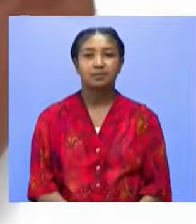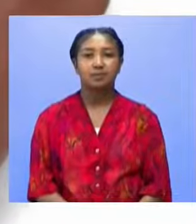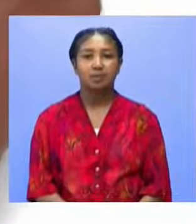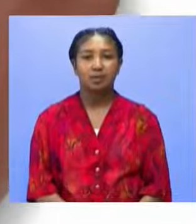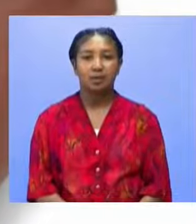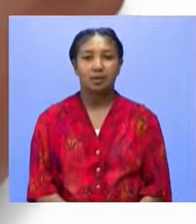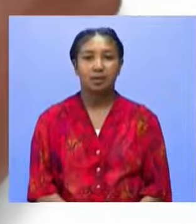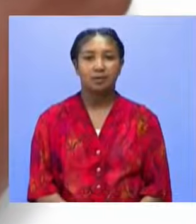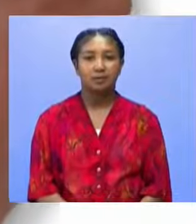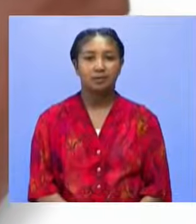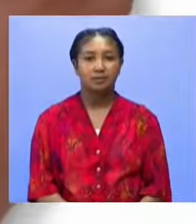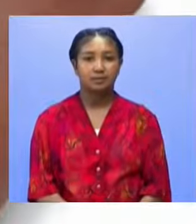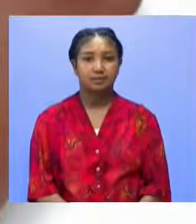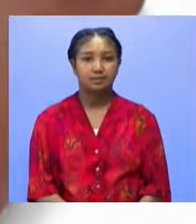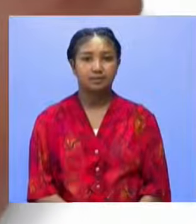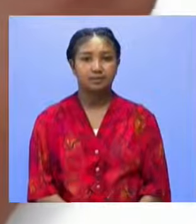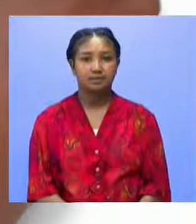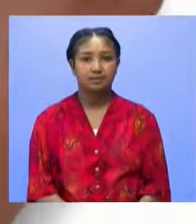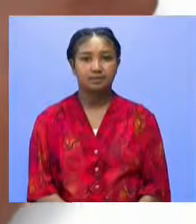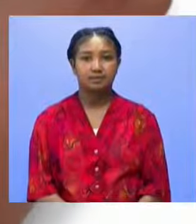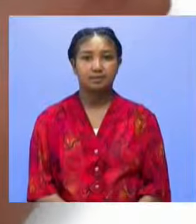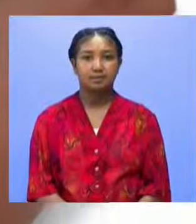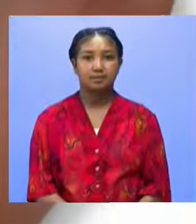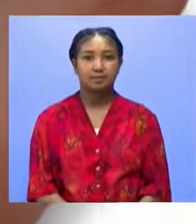Present perfect.